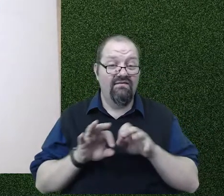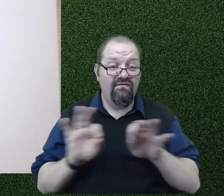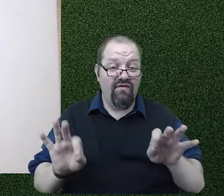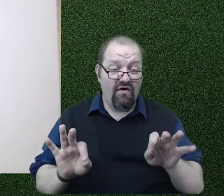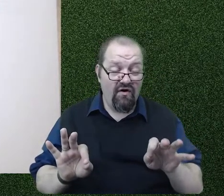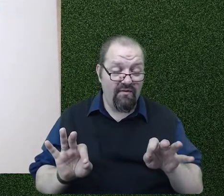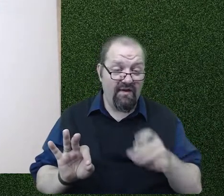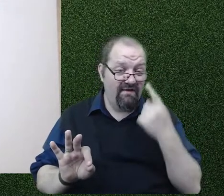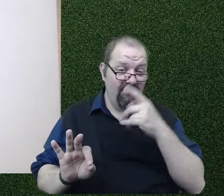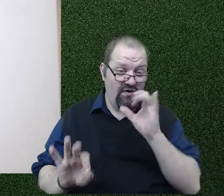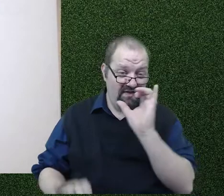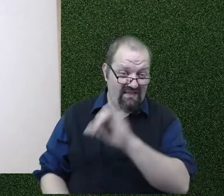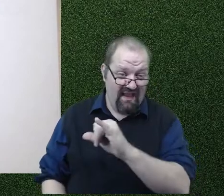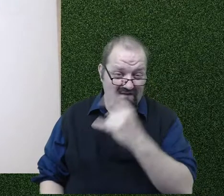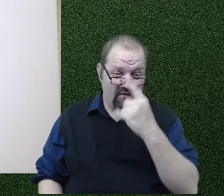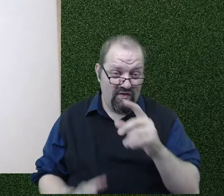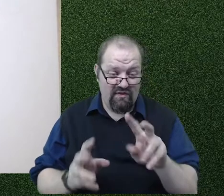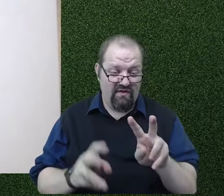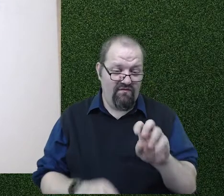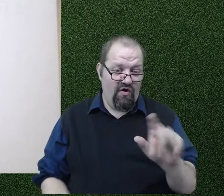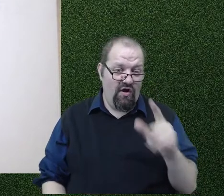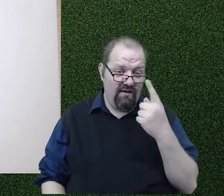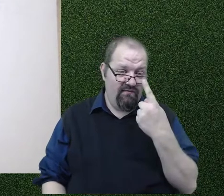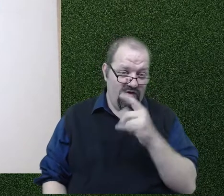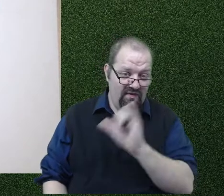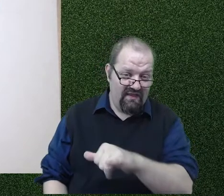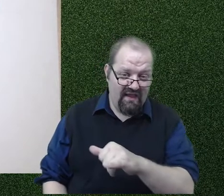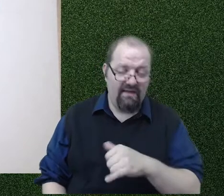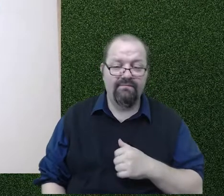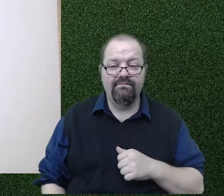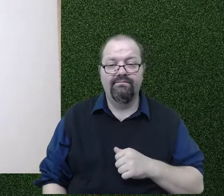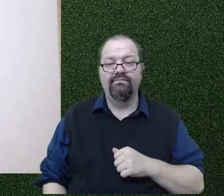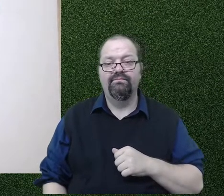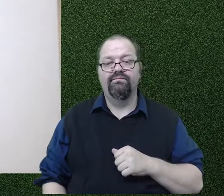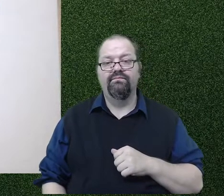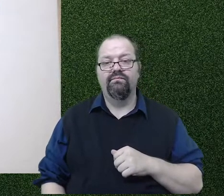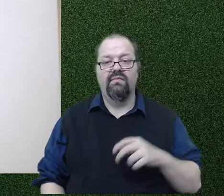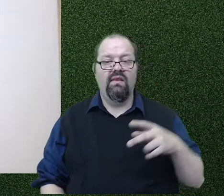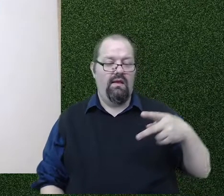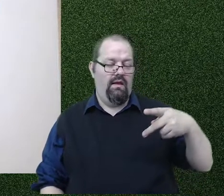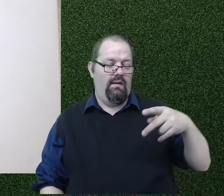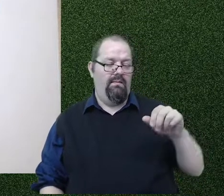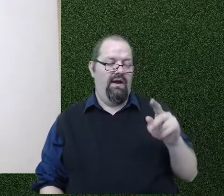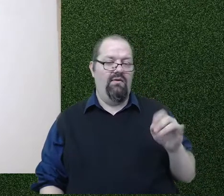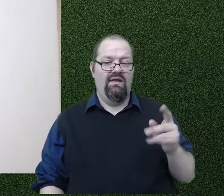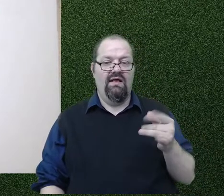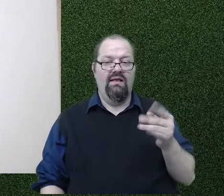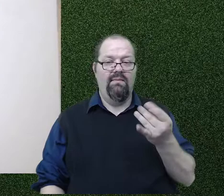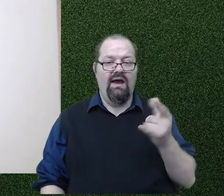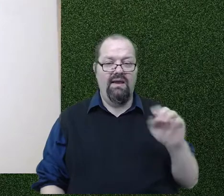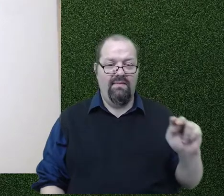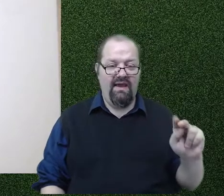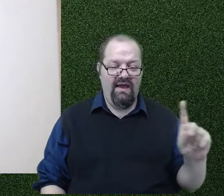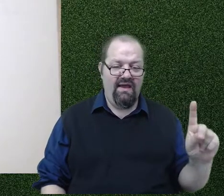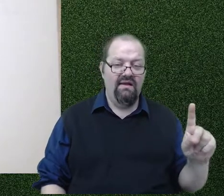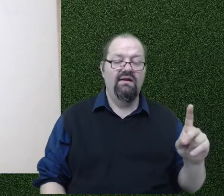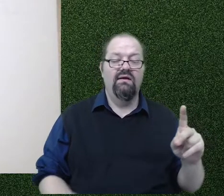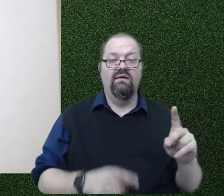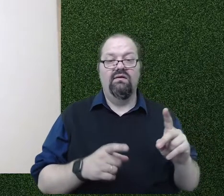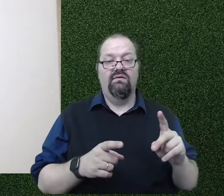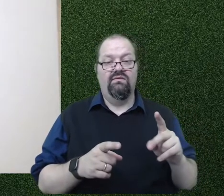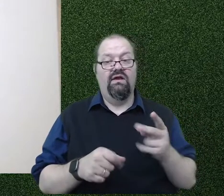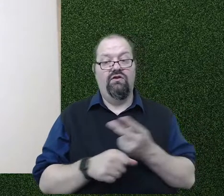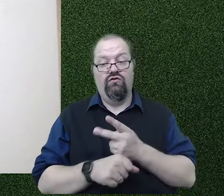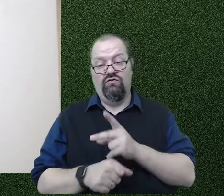for this, the volume of this. It's called a parallelepiped, if I'm pronouncing it correctly, that involves dot product and cross